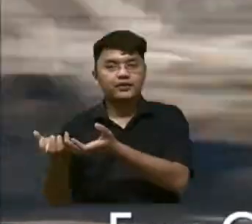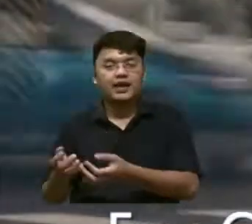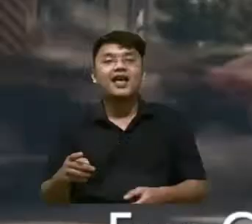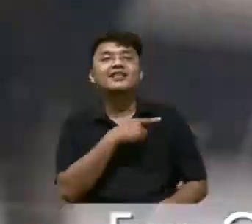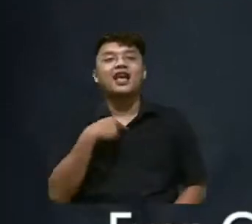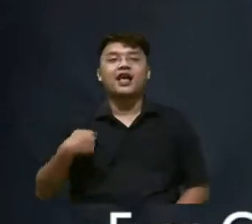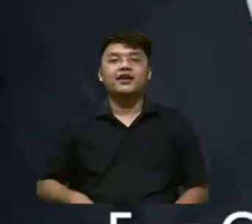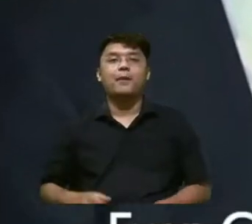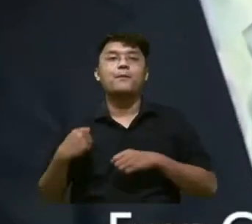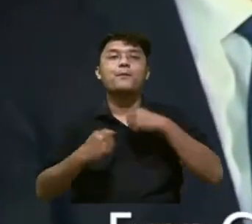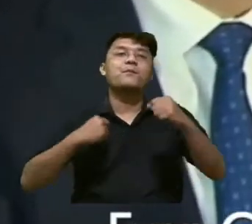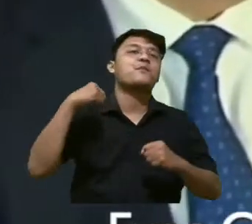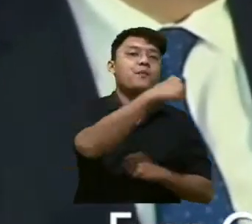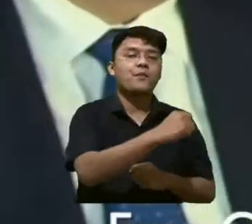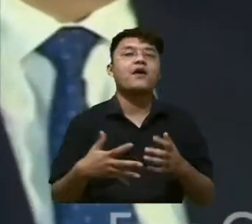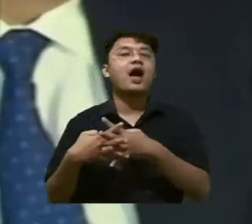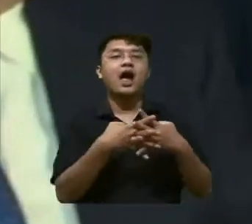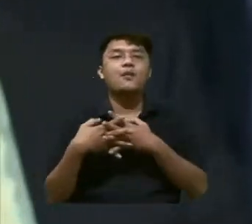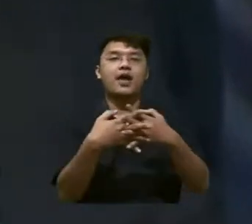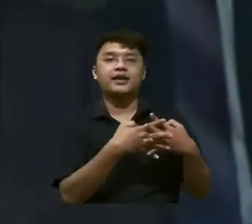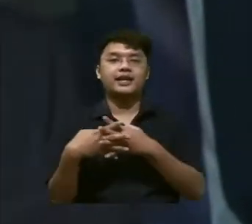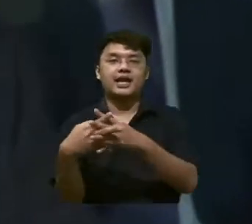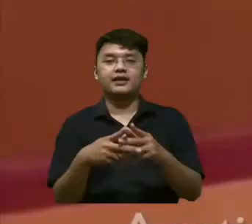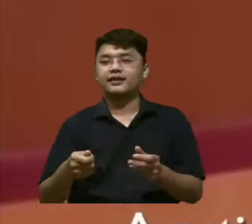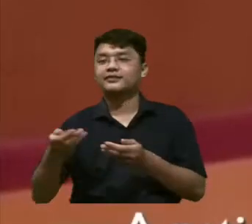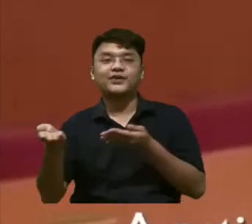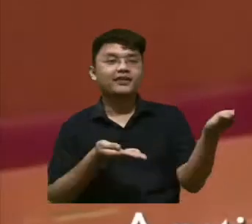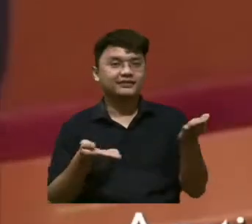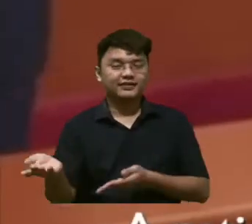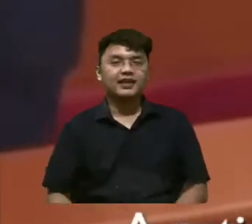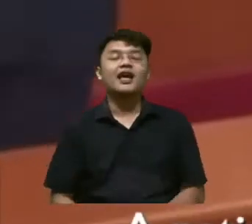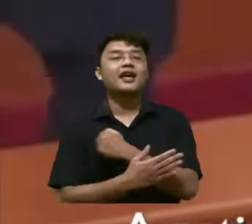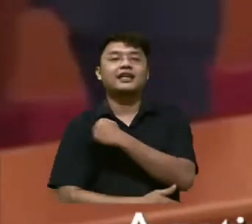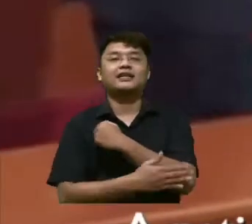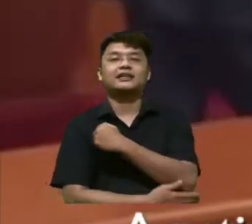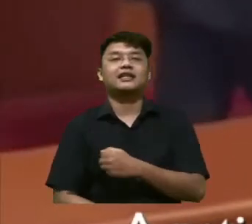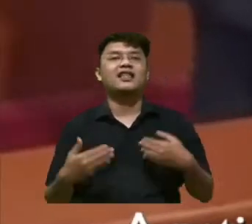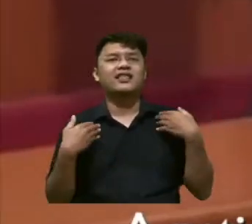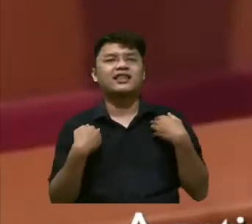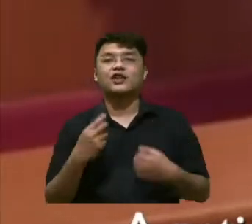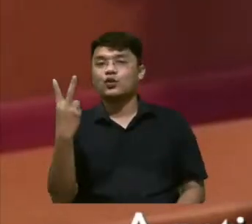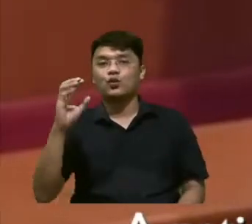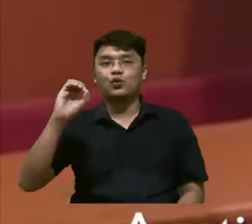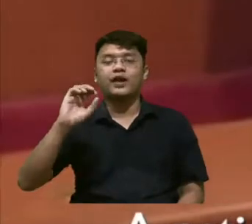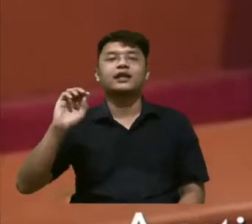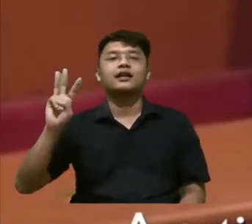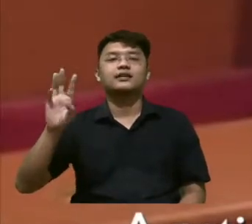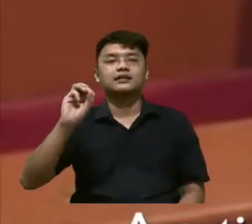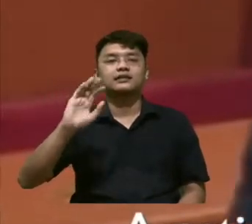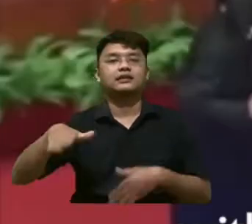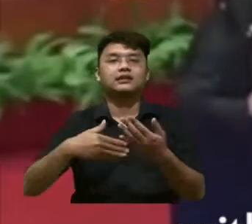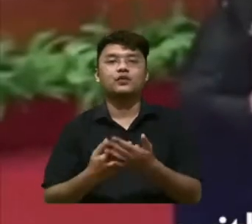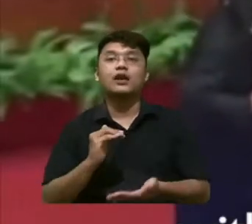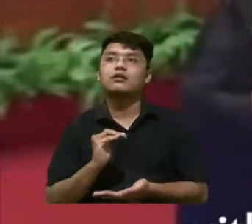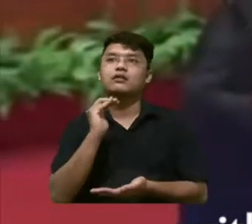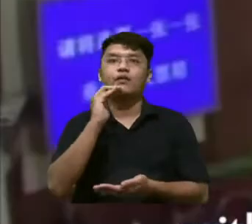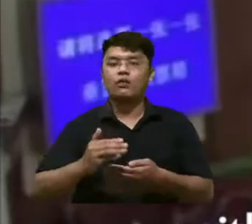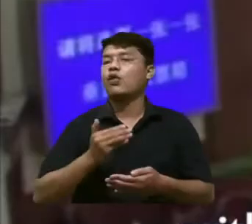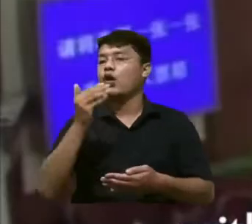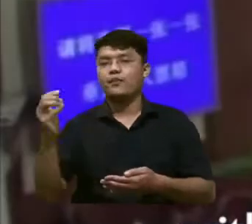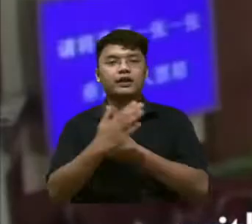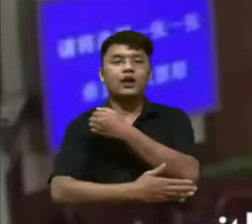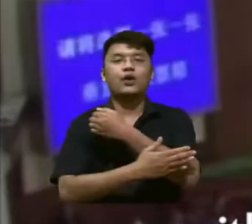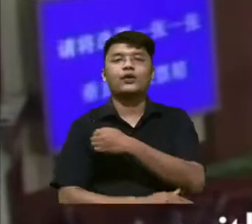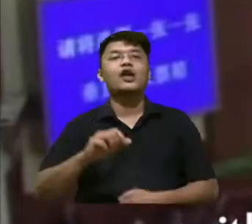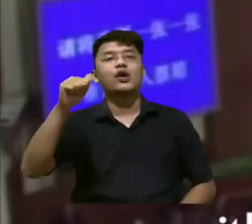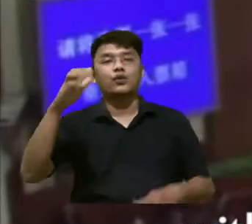braves to fight US in the world trading. A nation needs 20 until 30 years to be a developed country with a good leadership